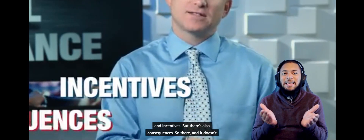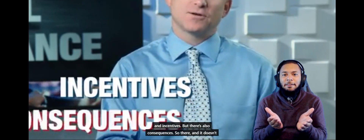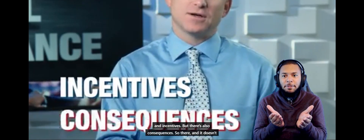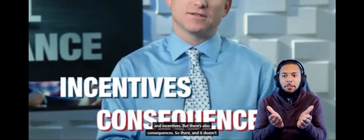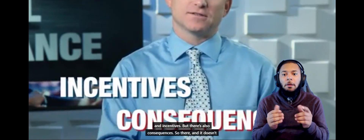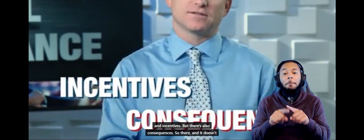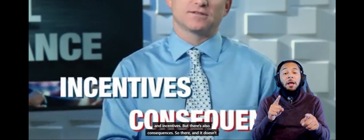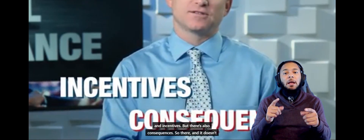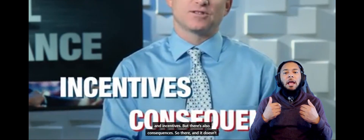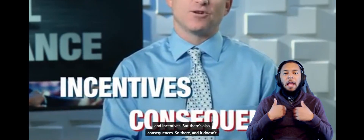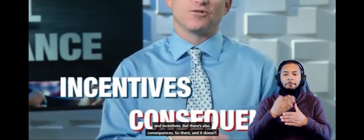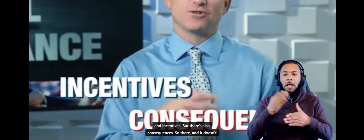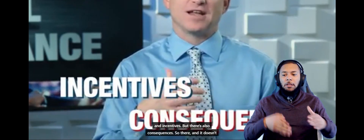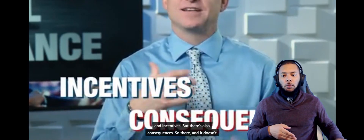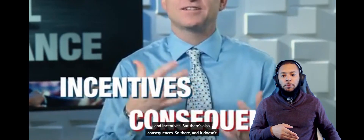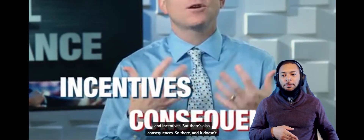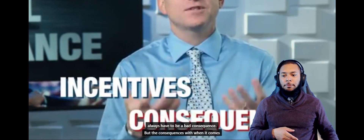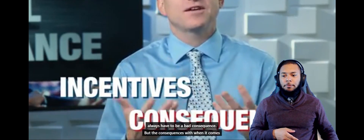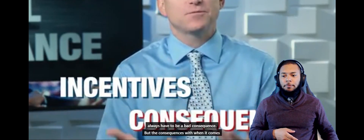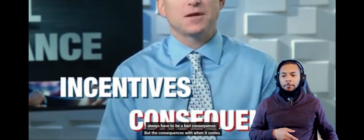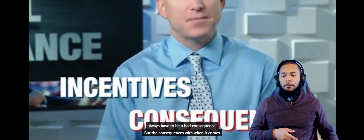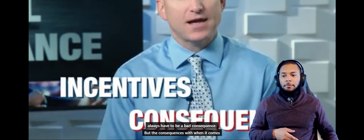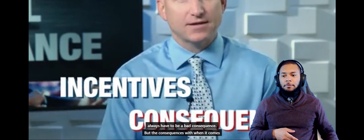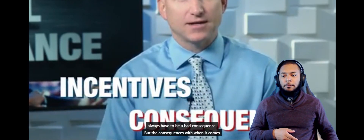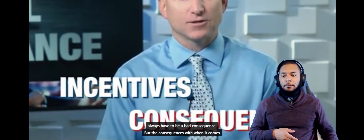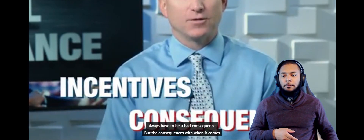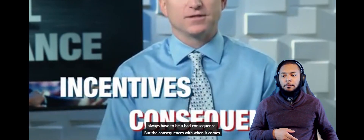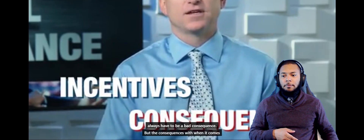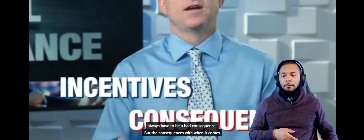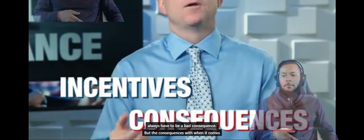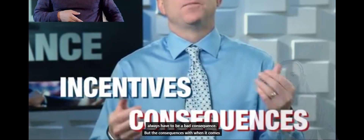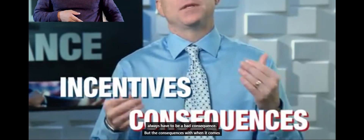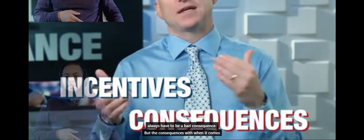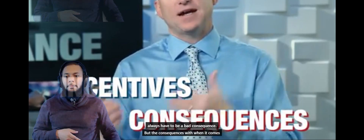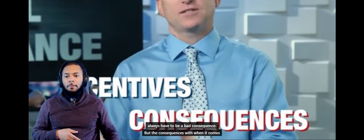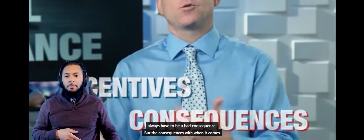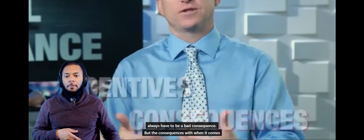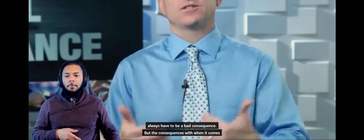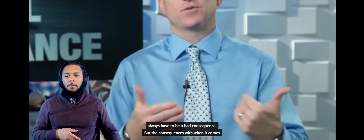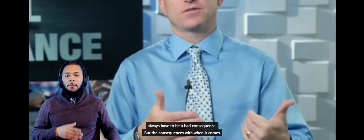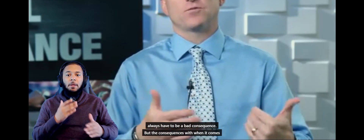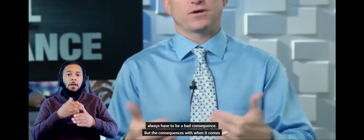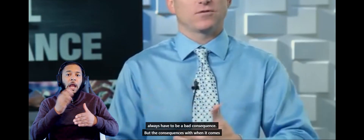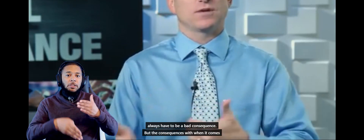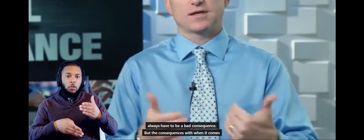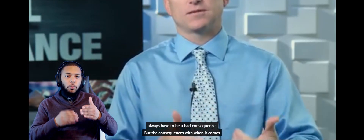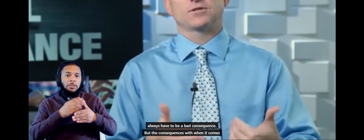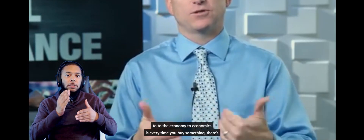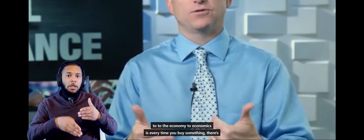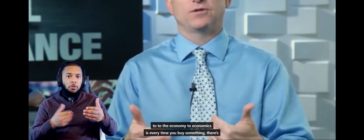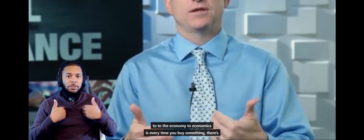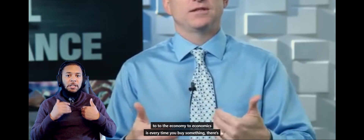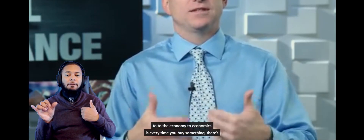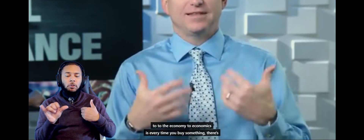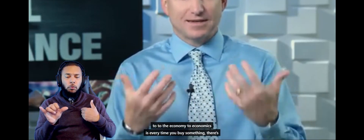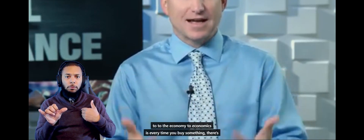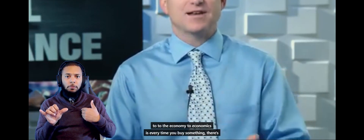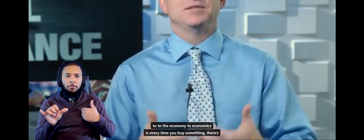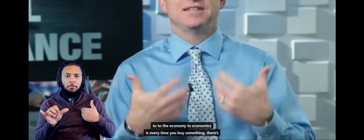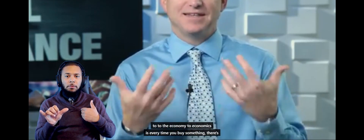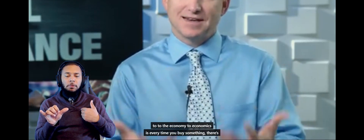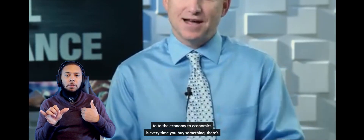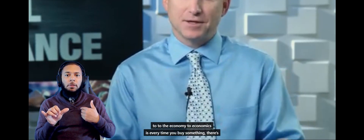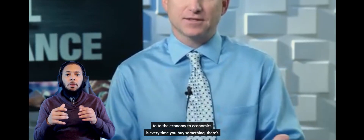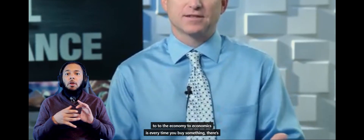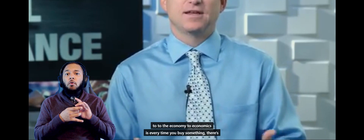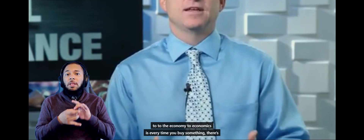also consequences. So and it doesn't always have to be a bad consequence, but the consequences when it comes to the